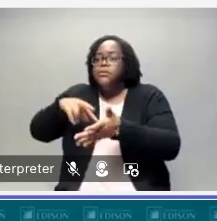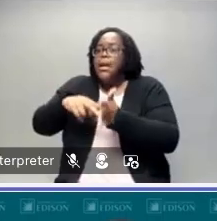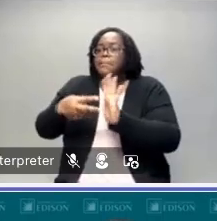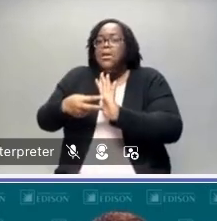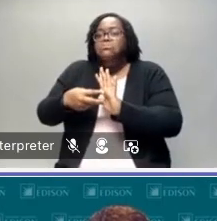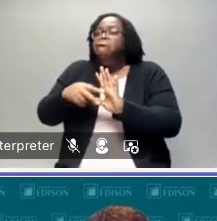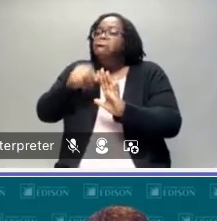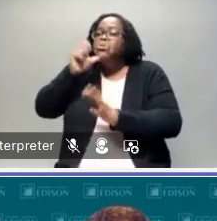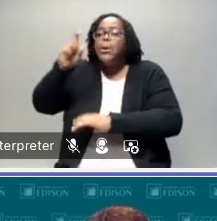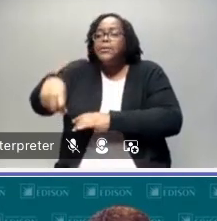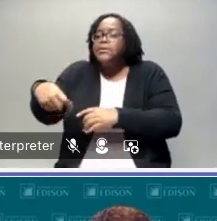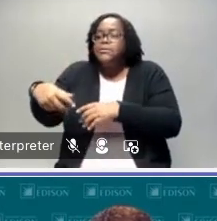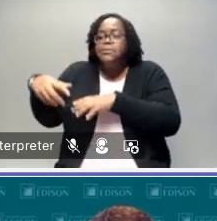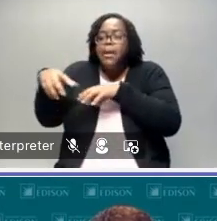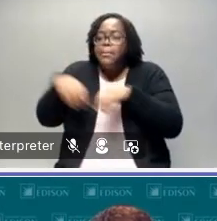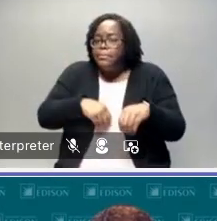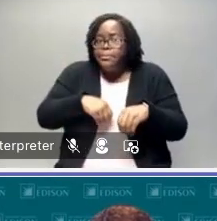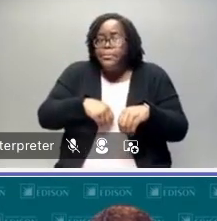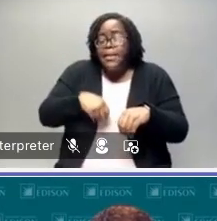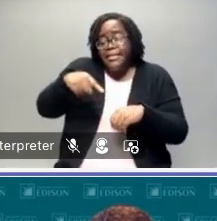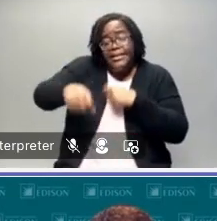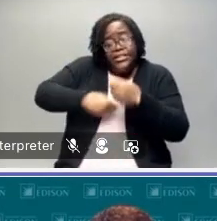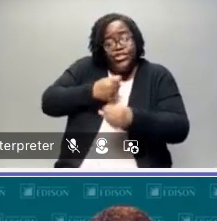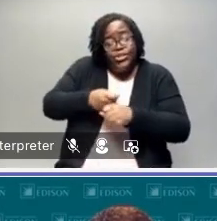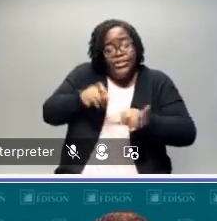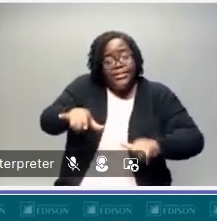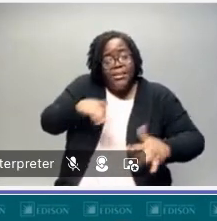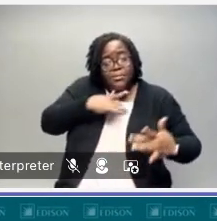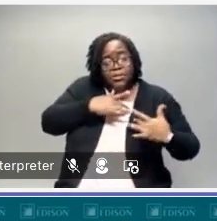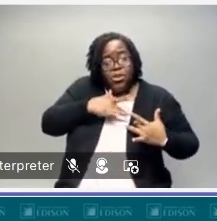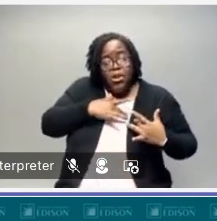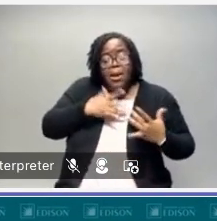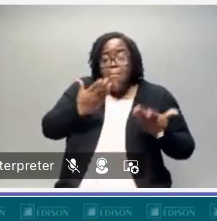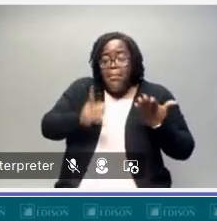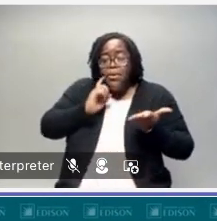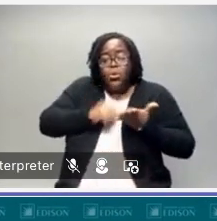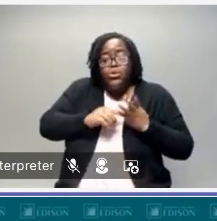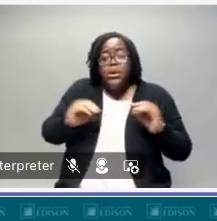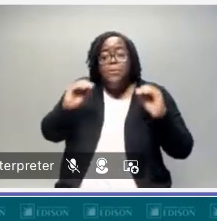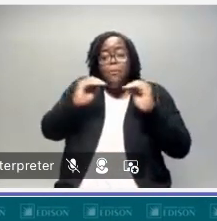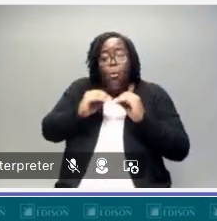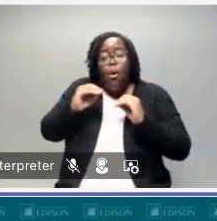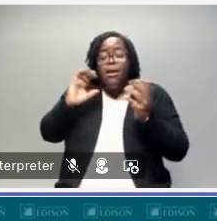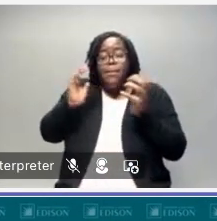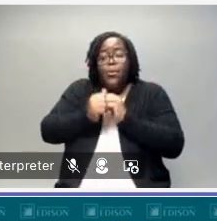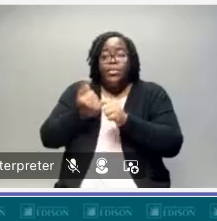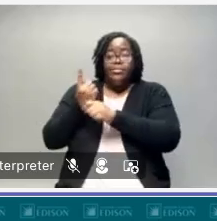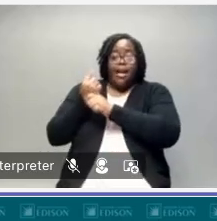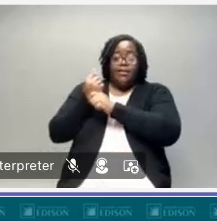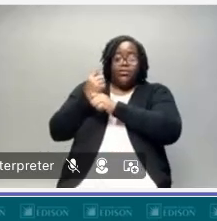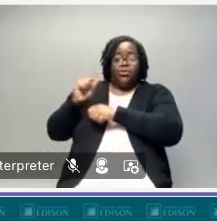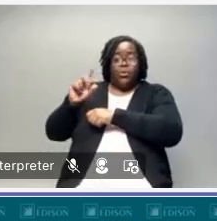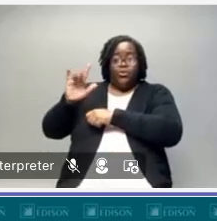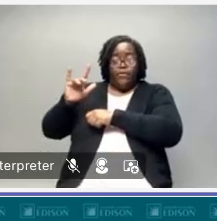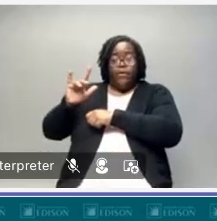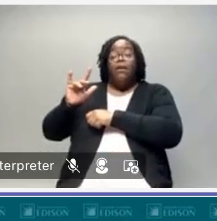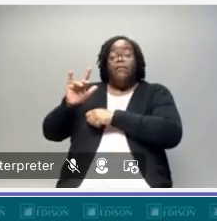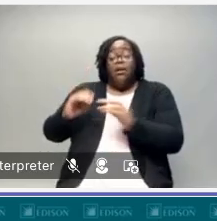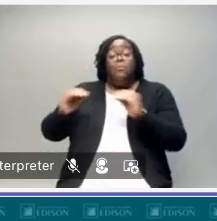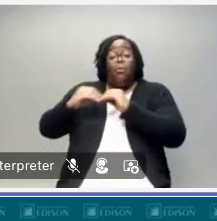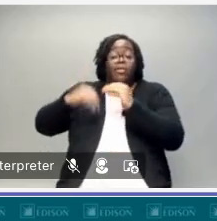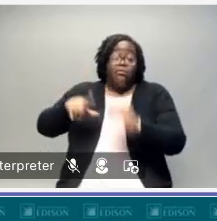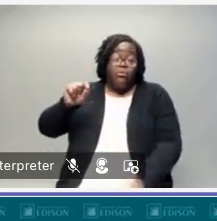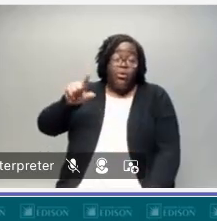same concerns. We could have more PSPS events than we did in 2025, and even more than in